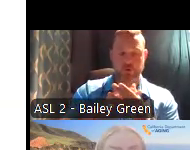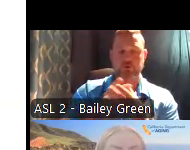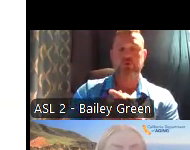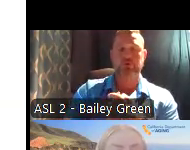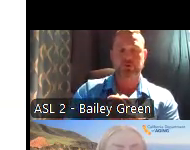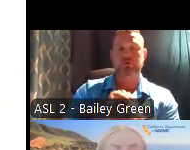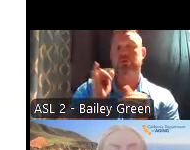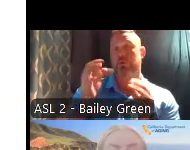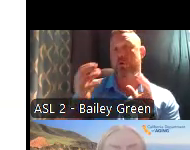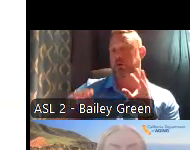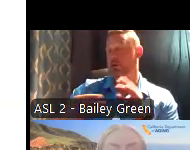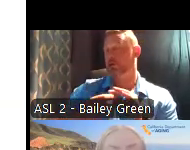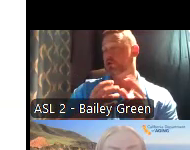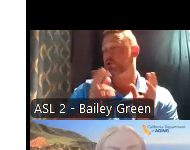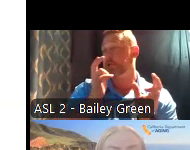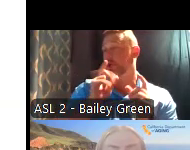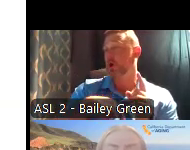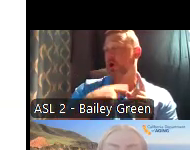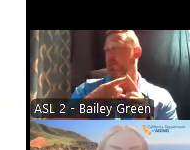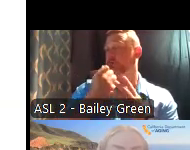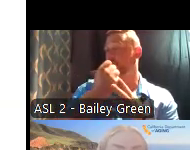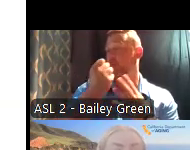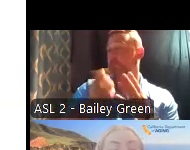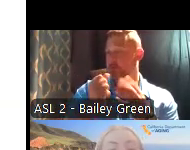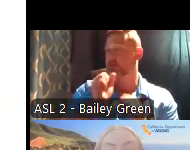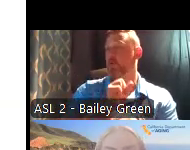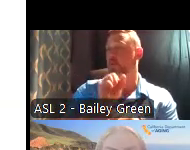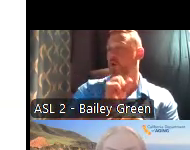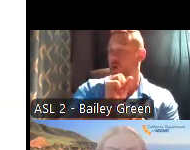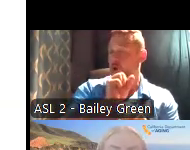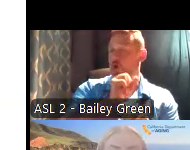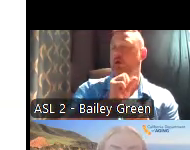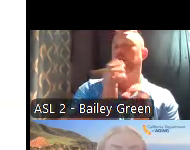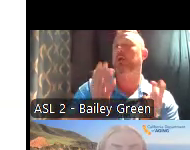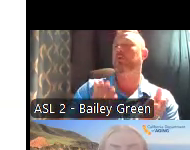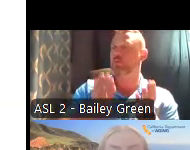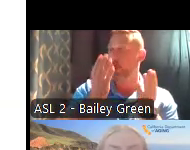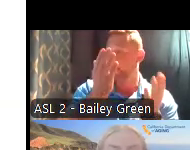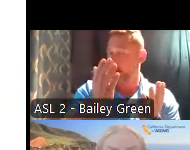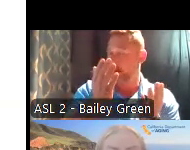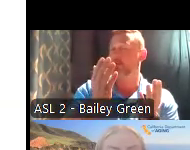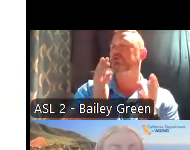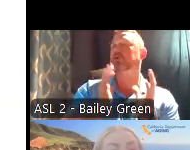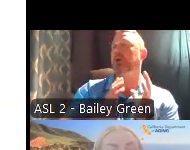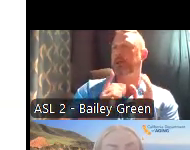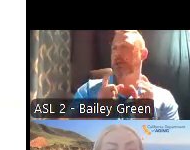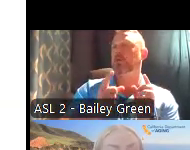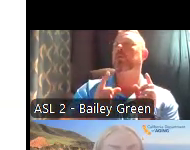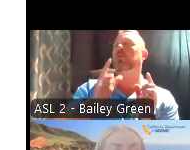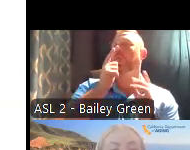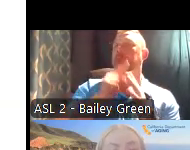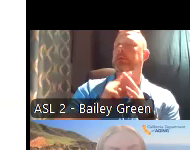in addition to hearing a bit about what the subcommittees have been working on, recommendations that the committees are putting forth will